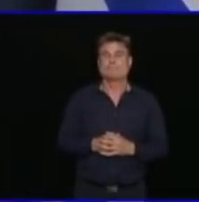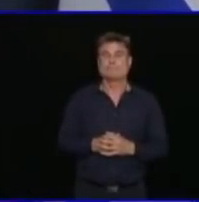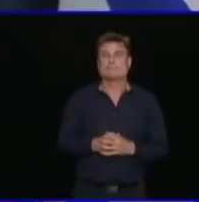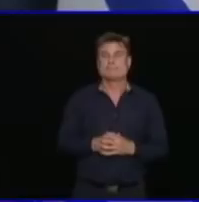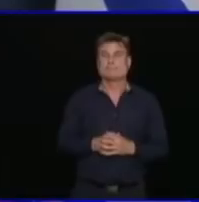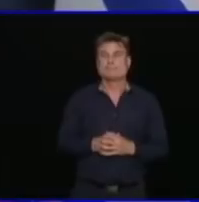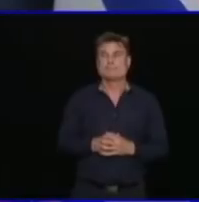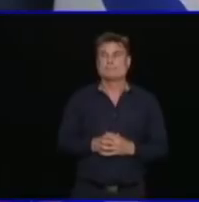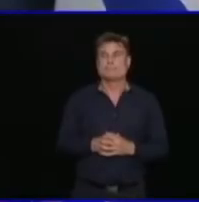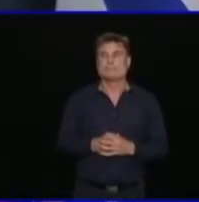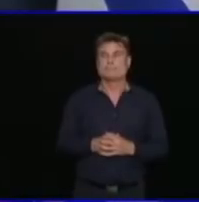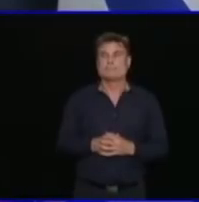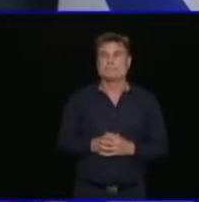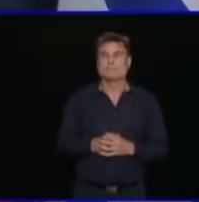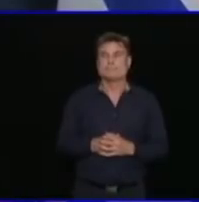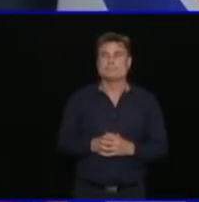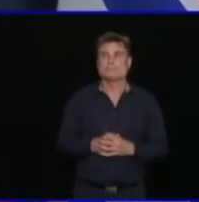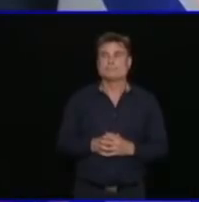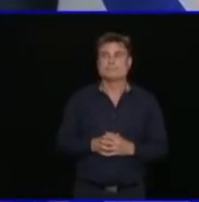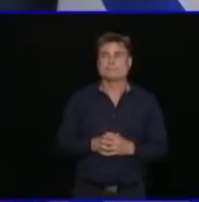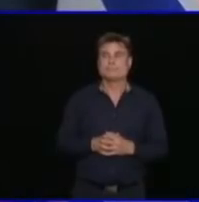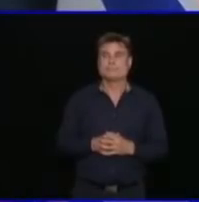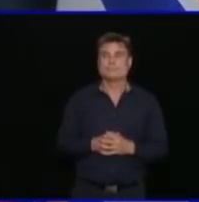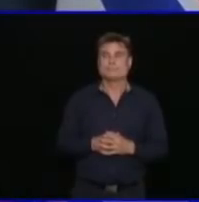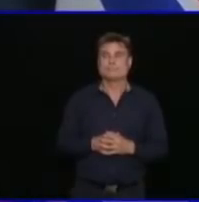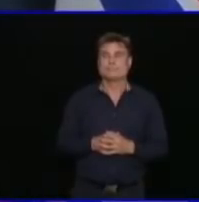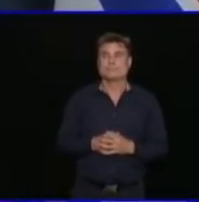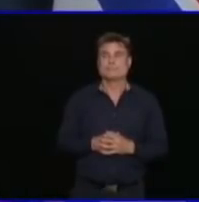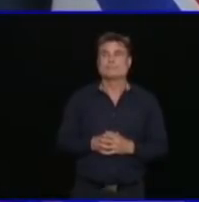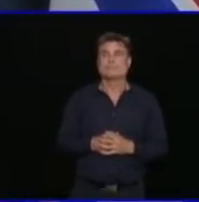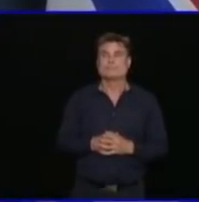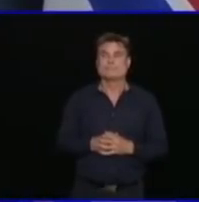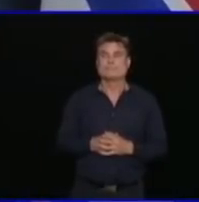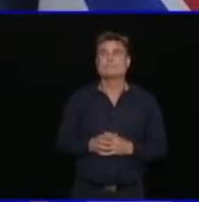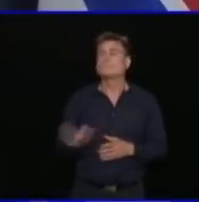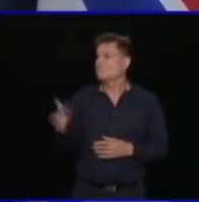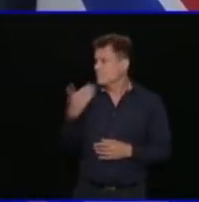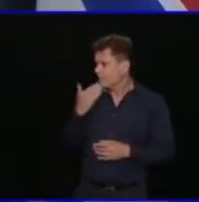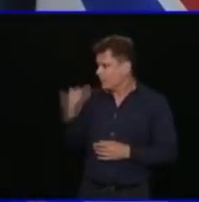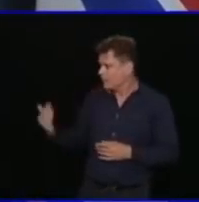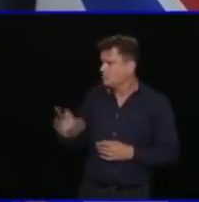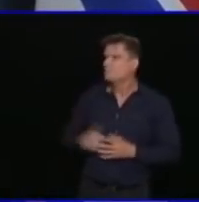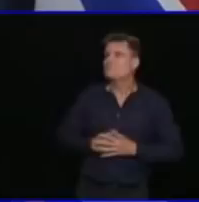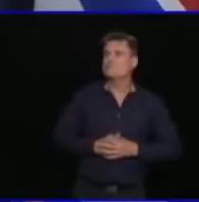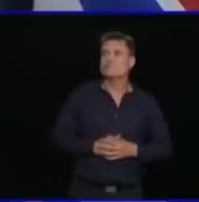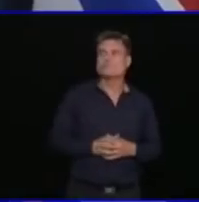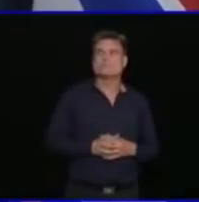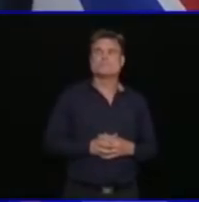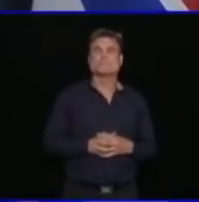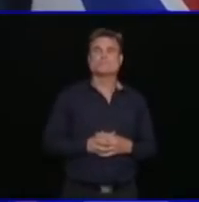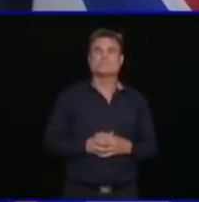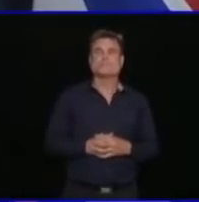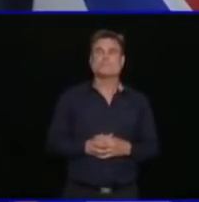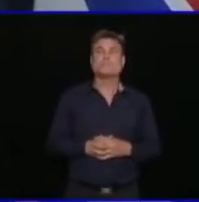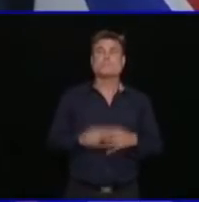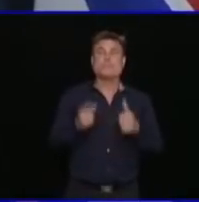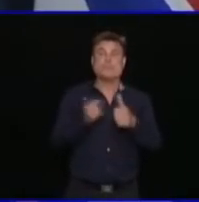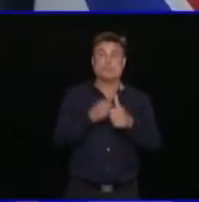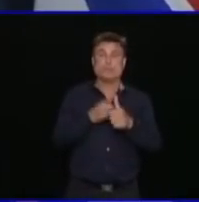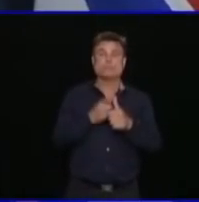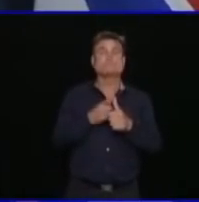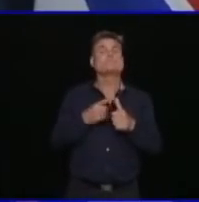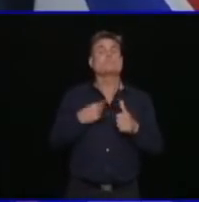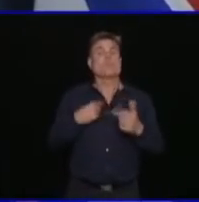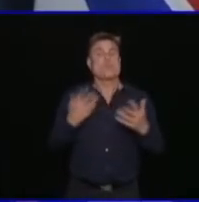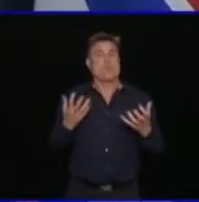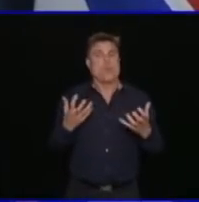Thank you very much, Dr. Henry. First of all, I want to acknowledge that over the 3 days of this weekend,